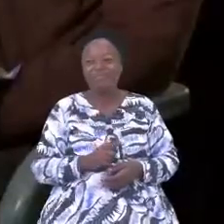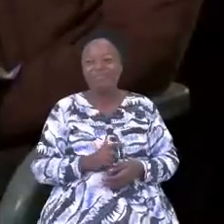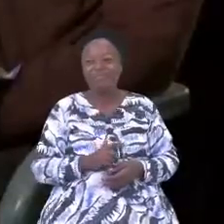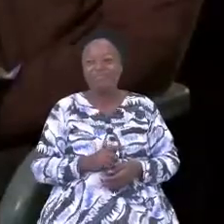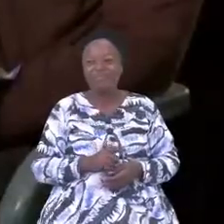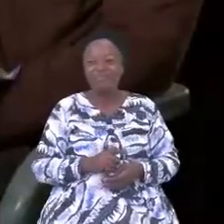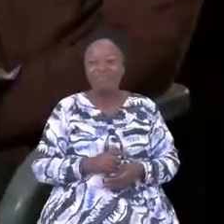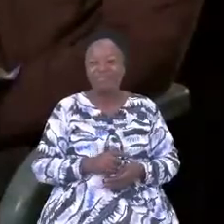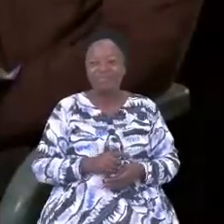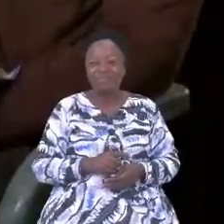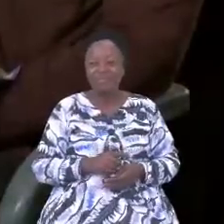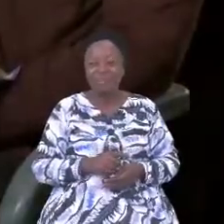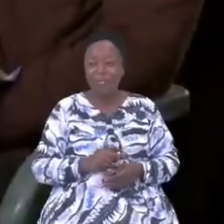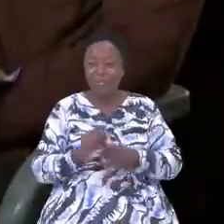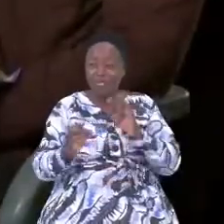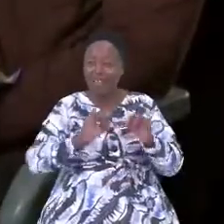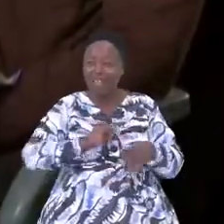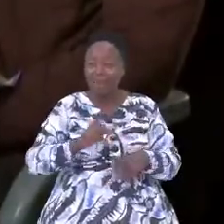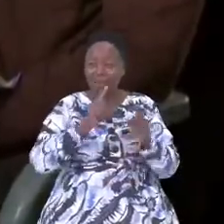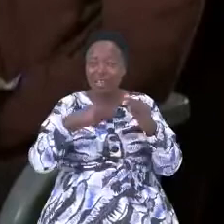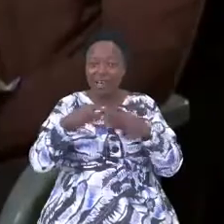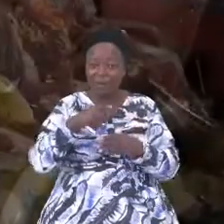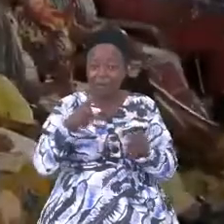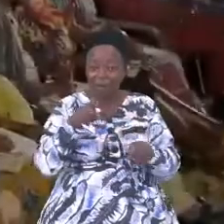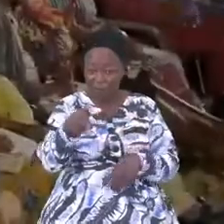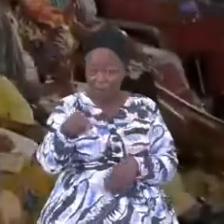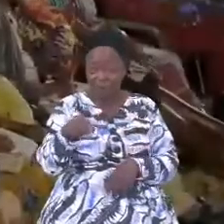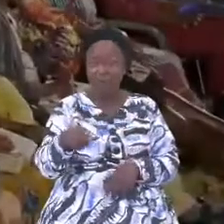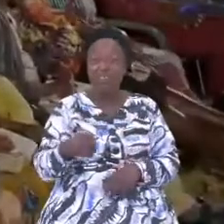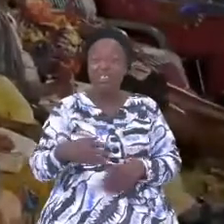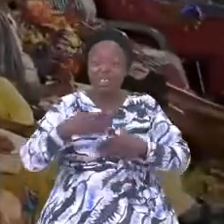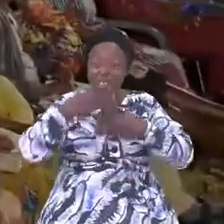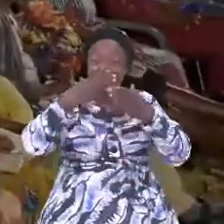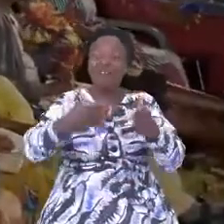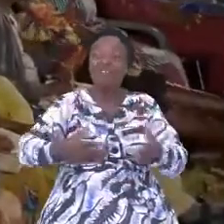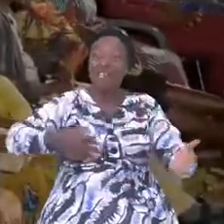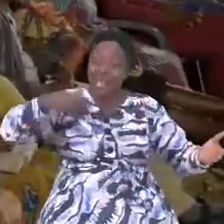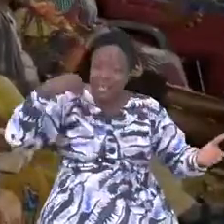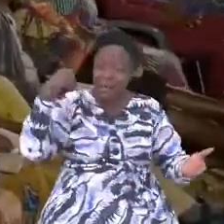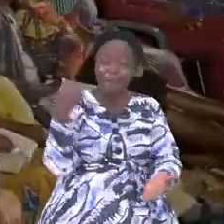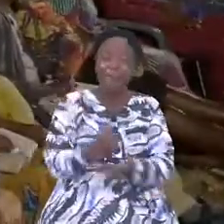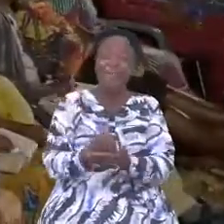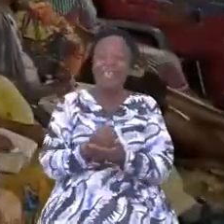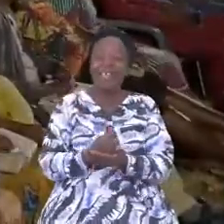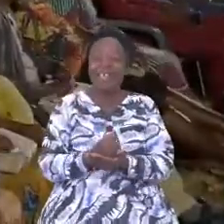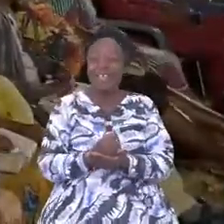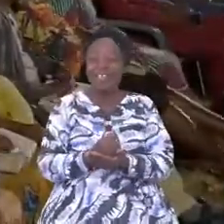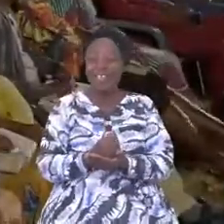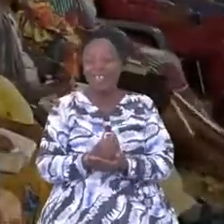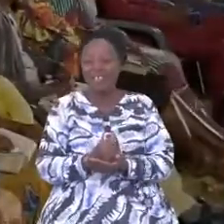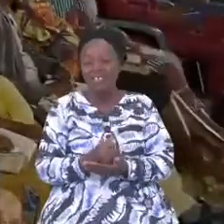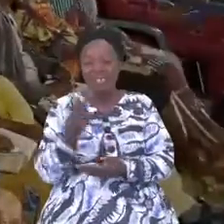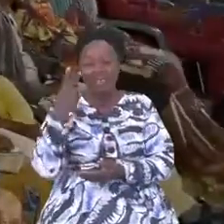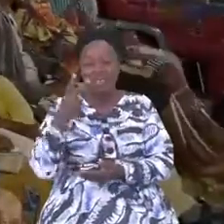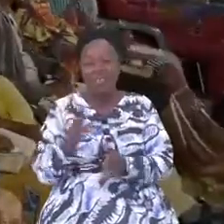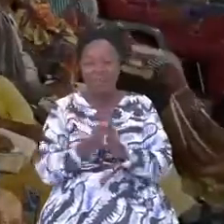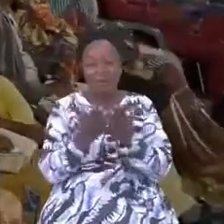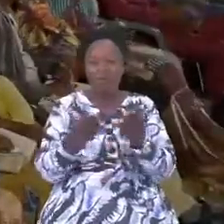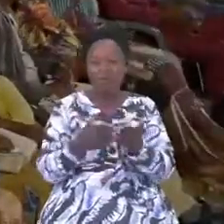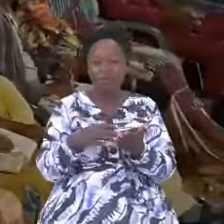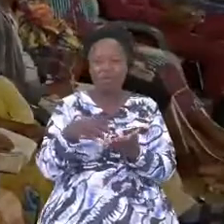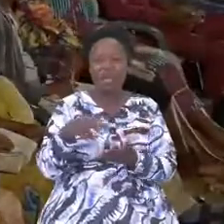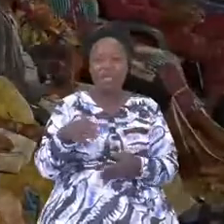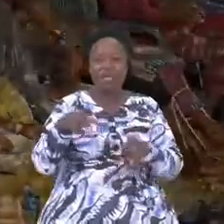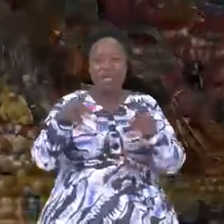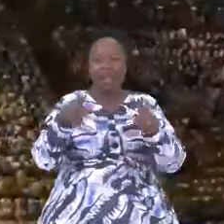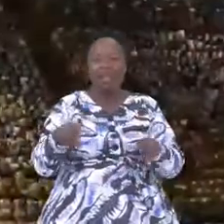If I'm talking about you, say a good amen. Heaven can hear. Look at Psalm 51. I'm